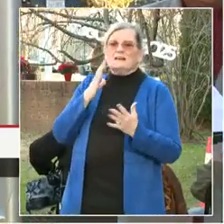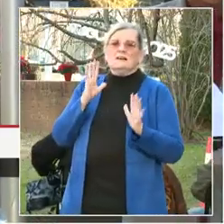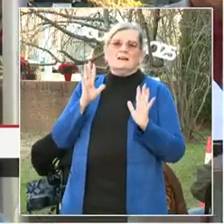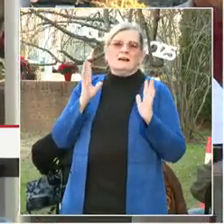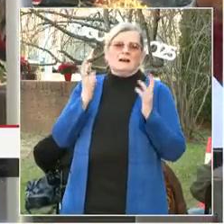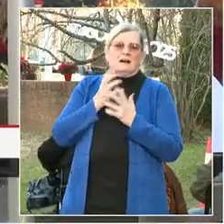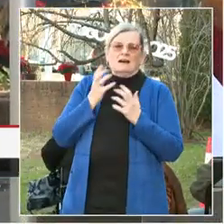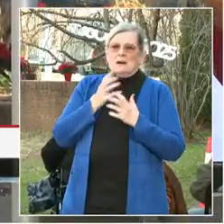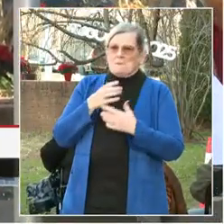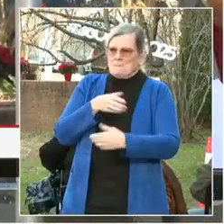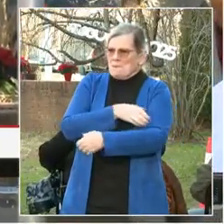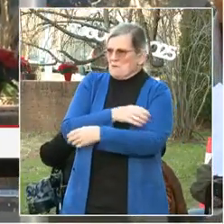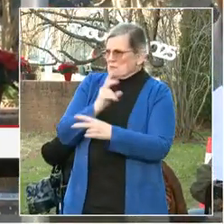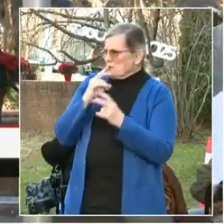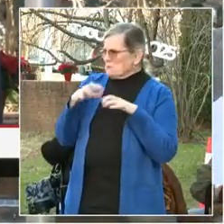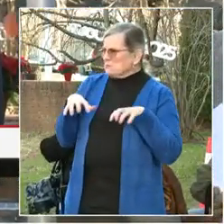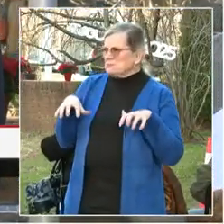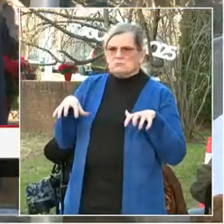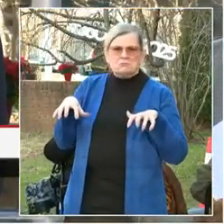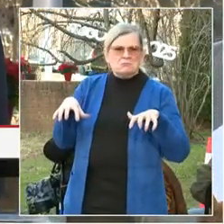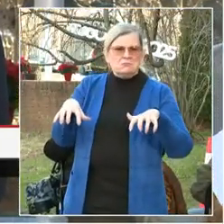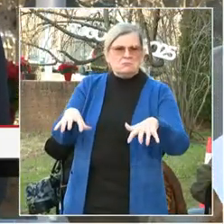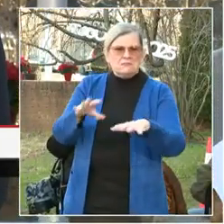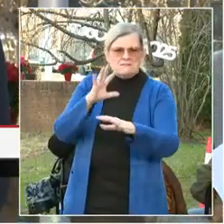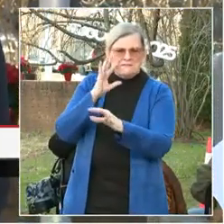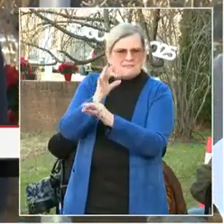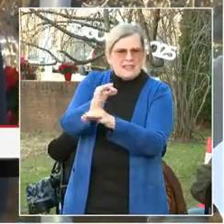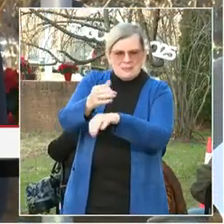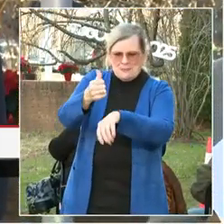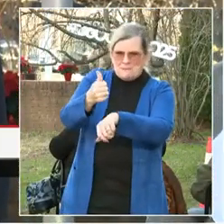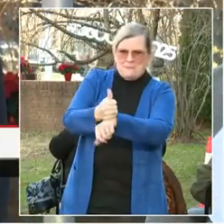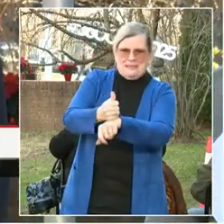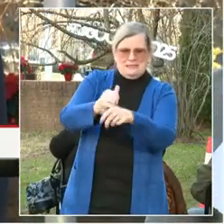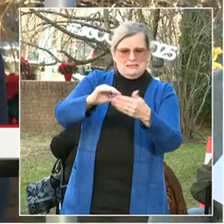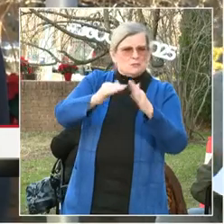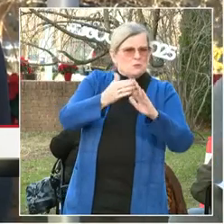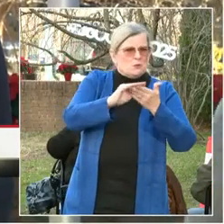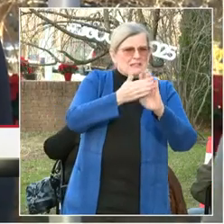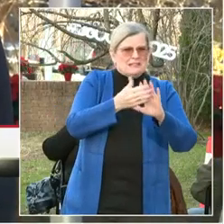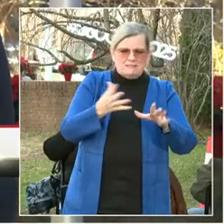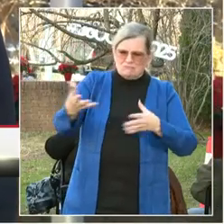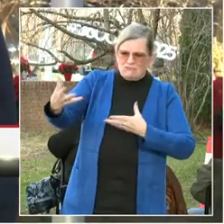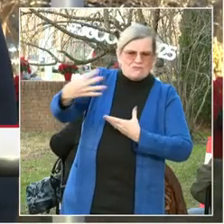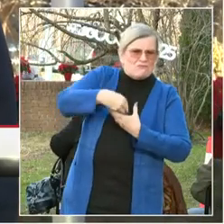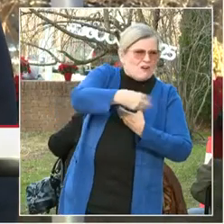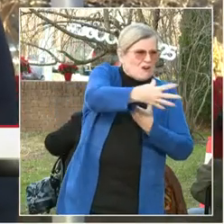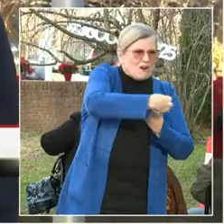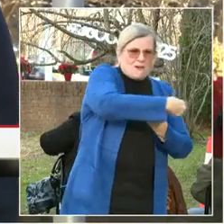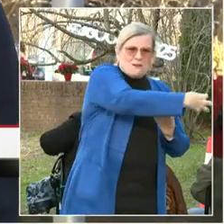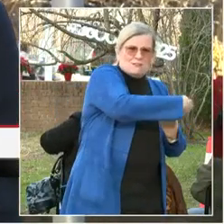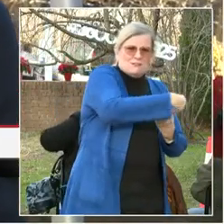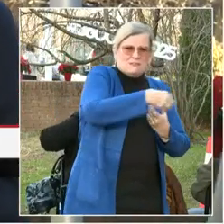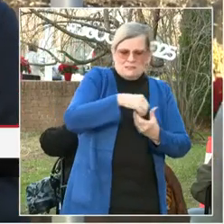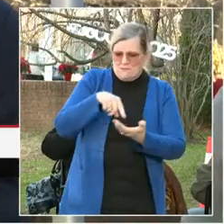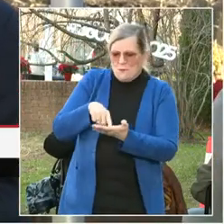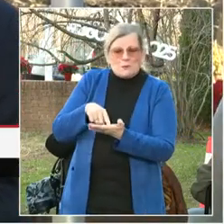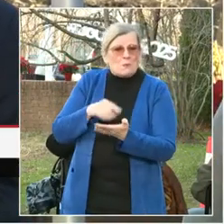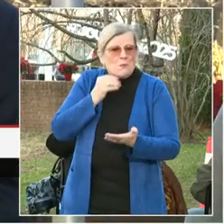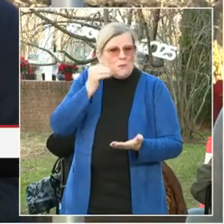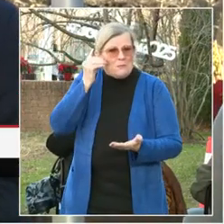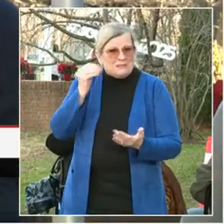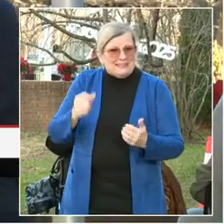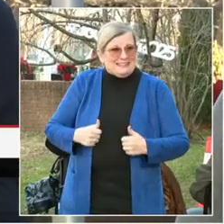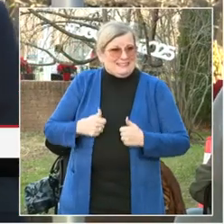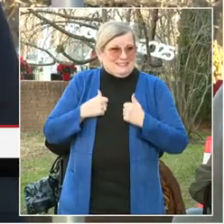faith-based community getting involved in truly affordable housing for our residents in the District of